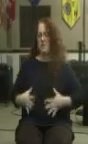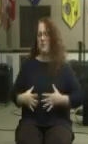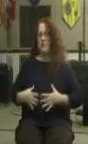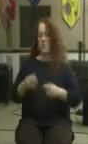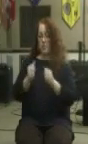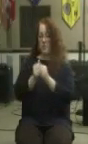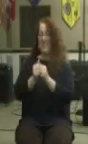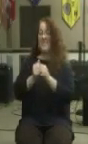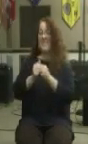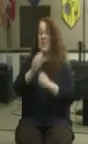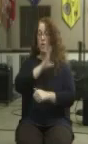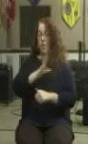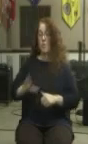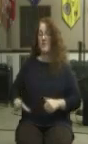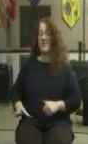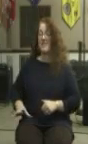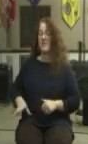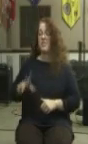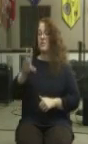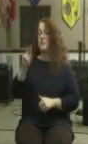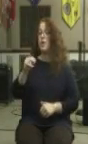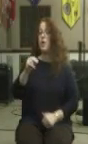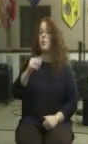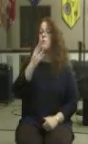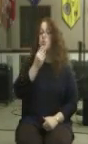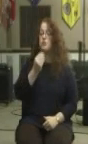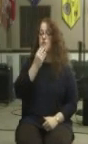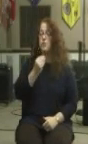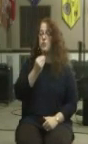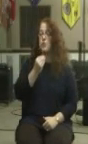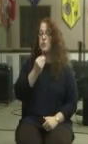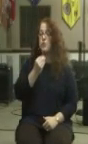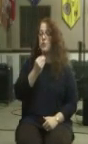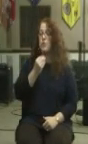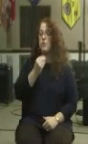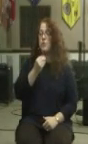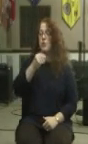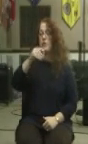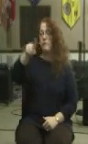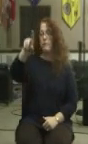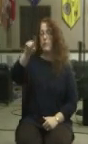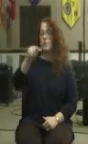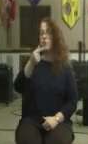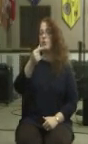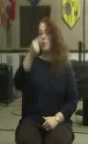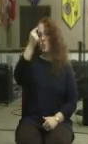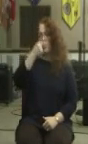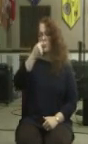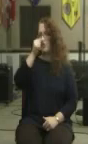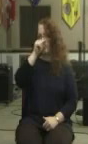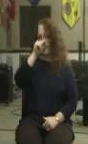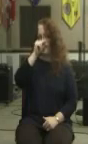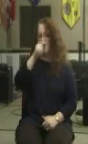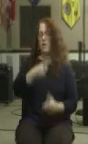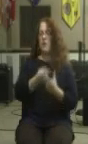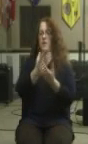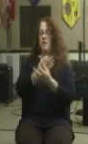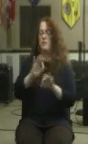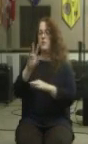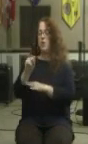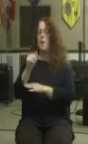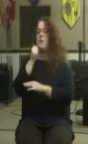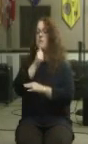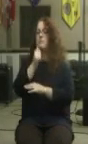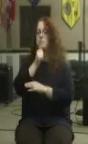into Christ have clothed yourself with Christ. There is neither Jew nor Greek. There is neither slave nor free